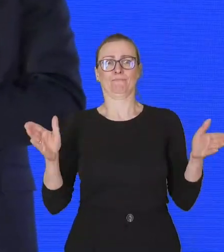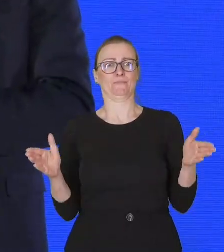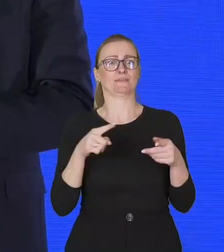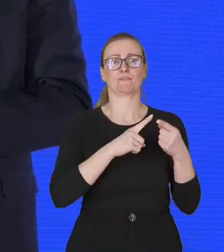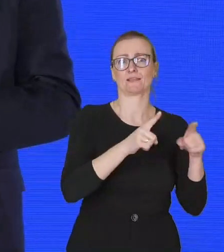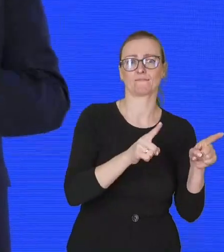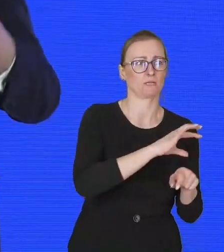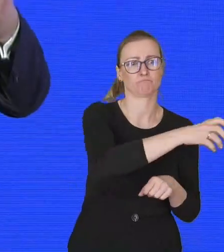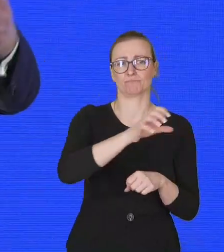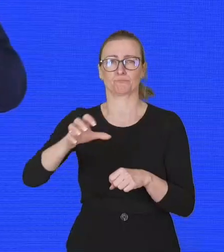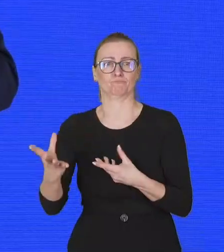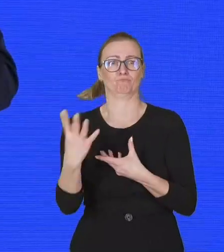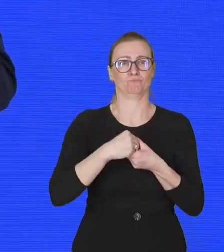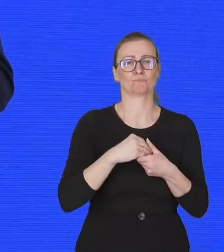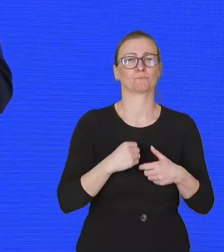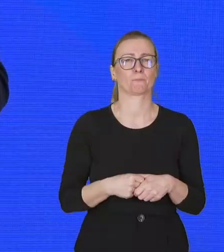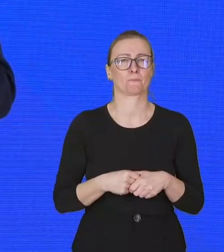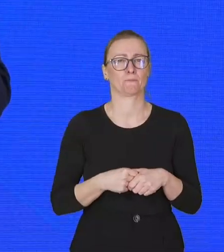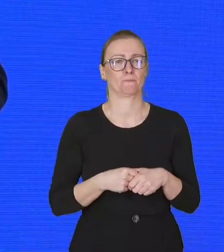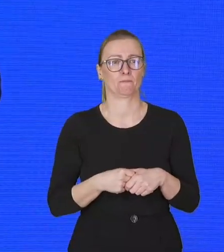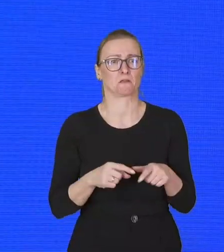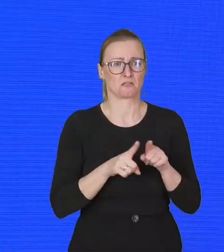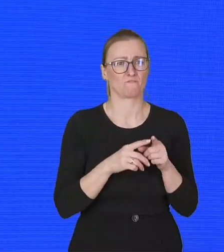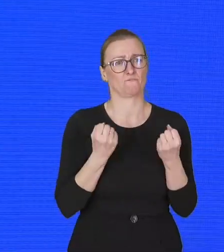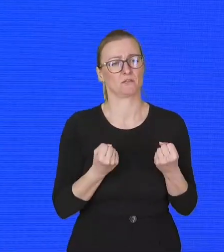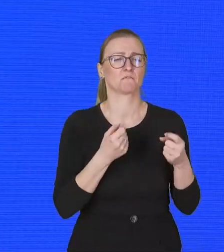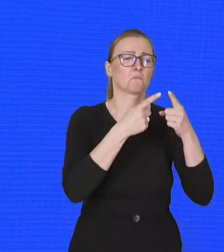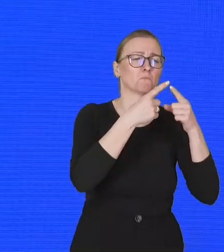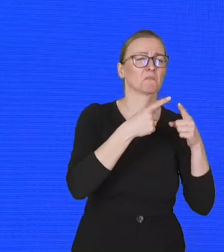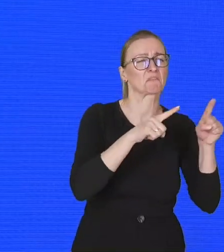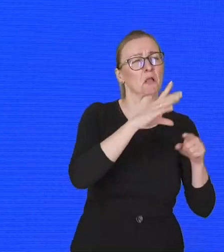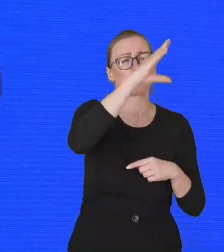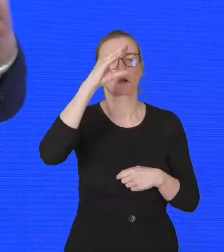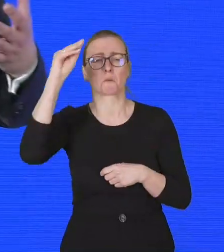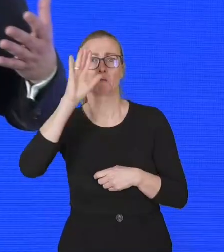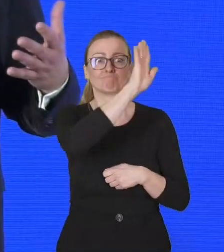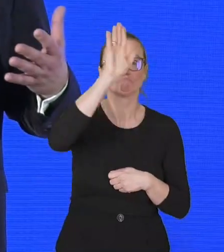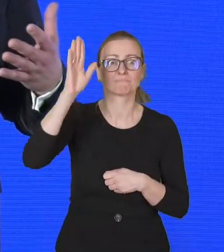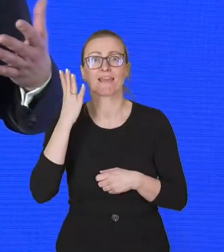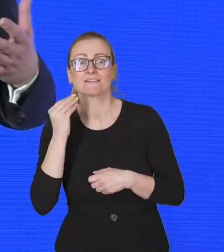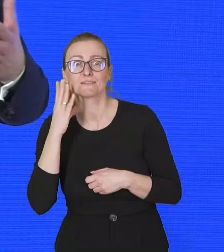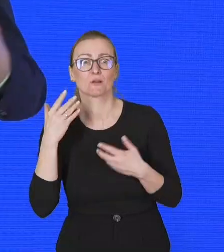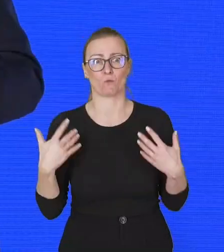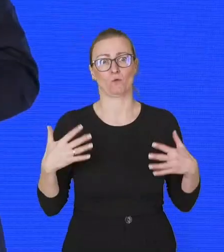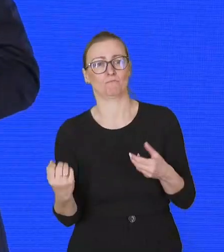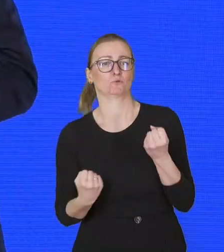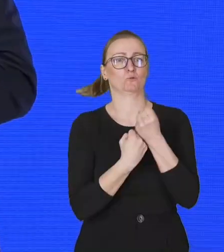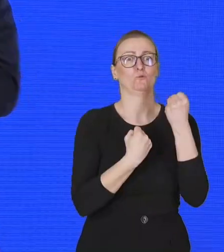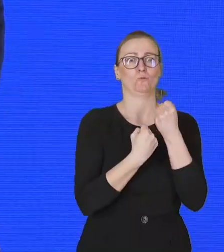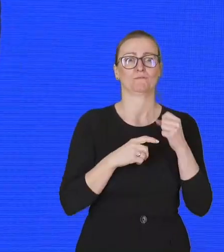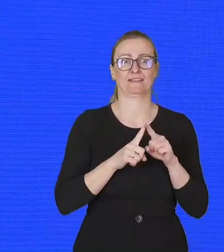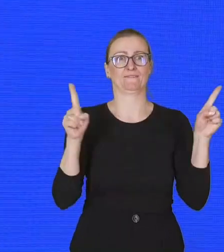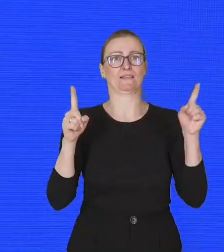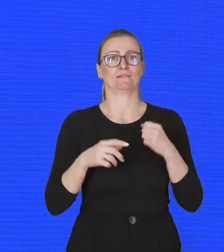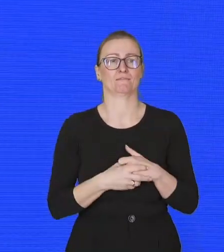experience together, I may say that sometimes I'm supporting governments to create the complex systems, but on